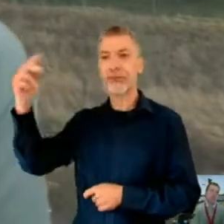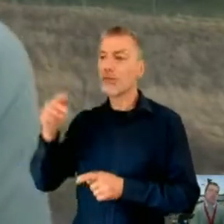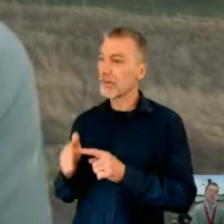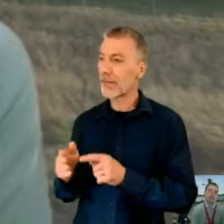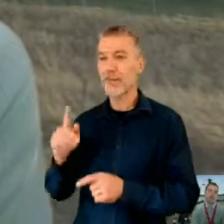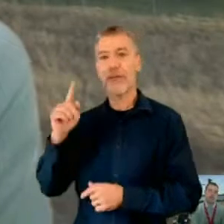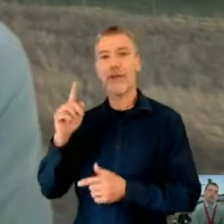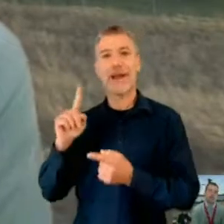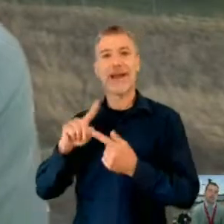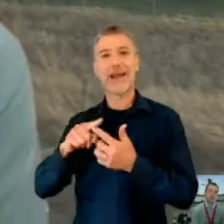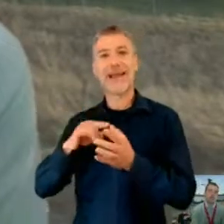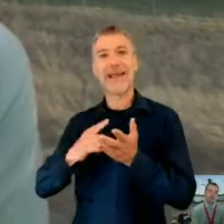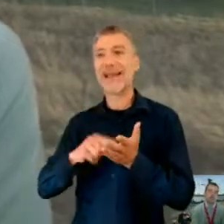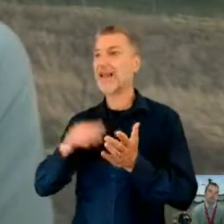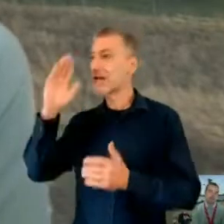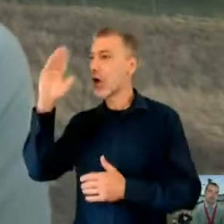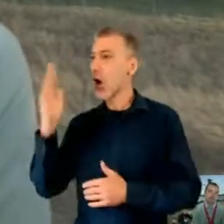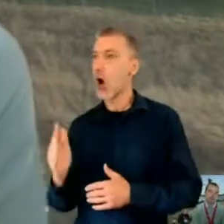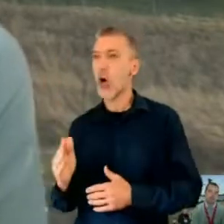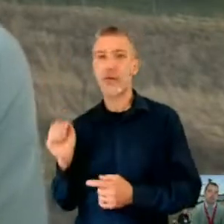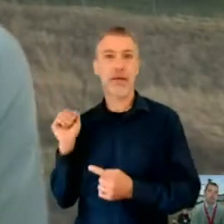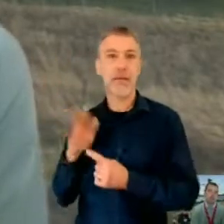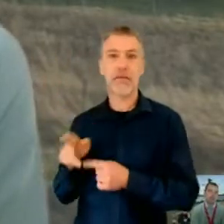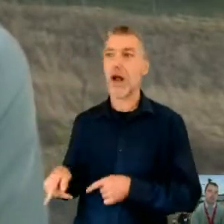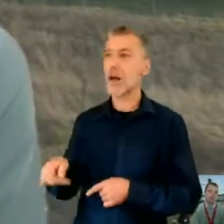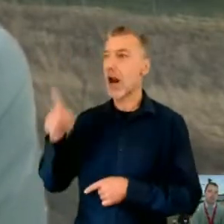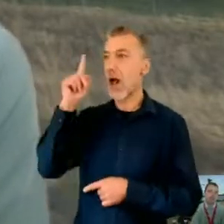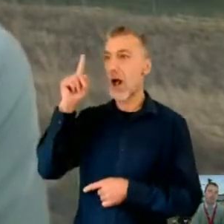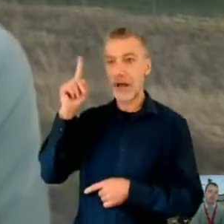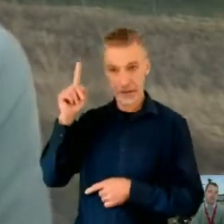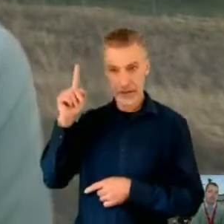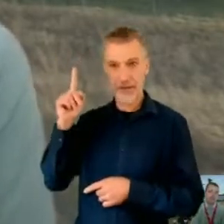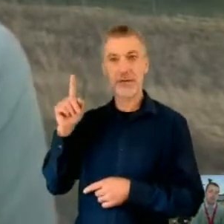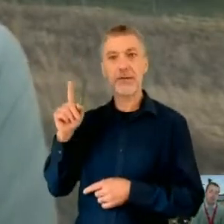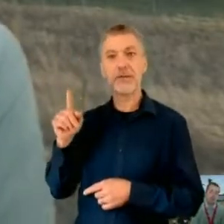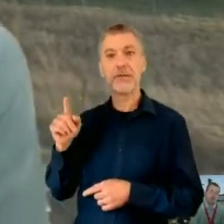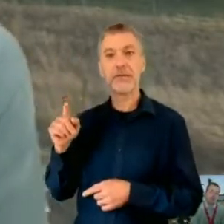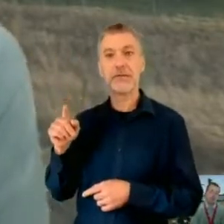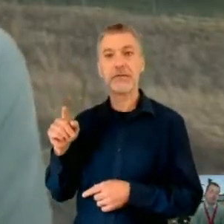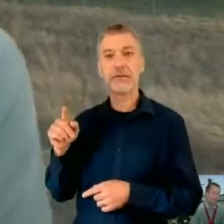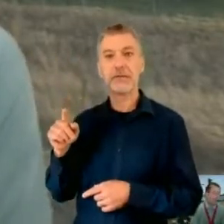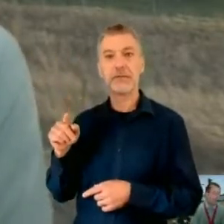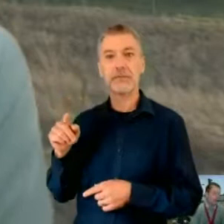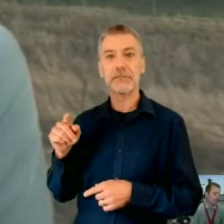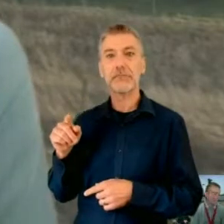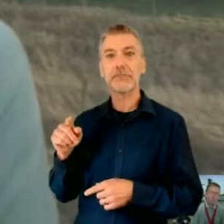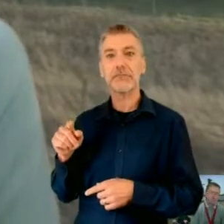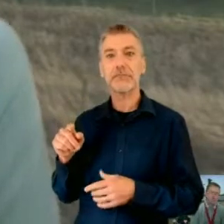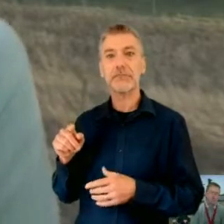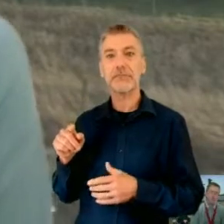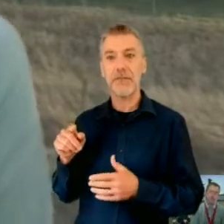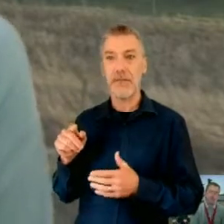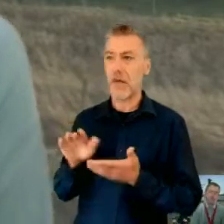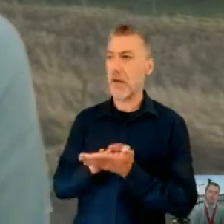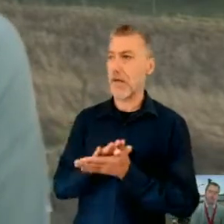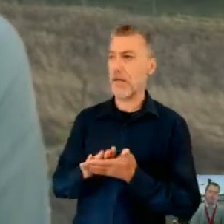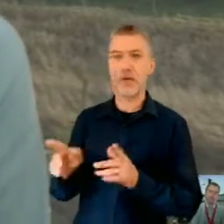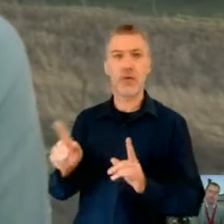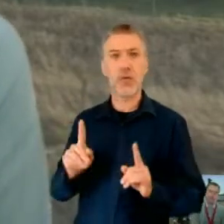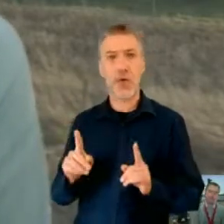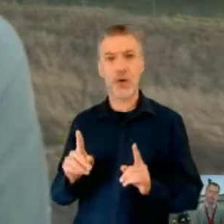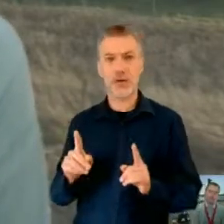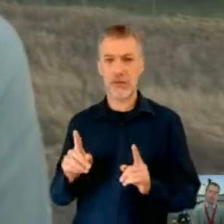real benefit of that, up to Edinburgh, because after Edinburgh there's no electrical wires at the moment, the real benefit of that is that we go away from